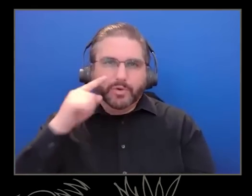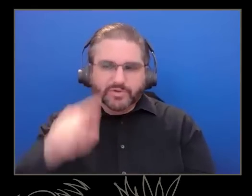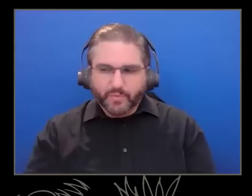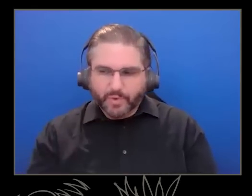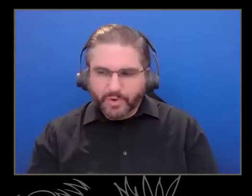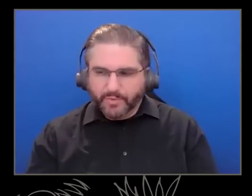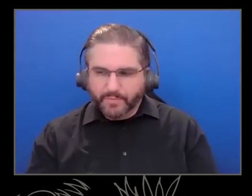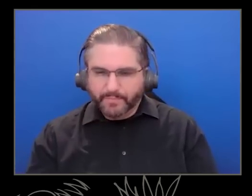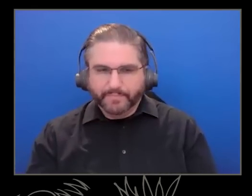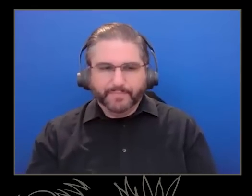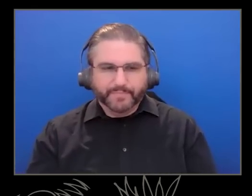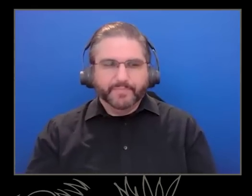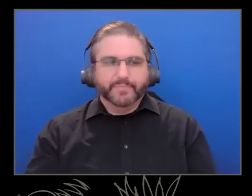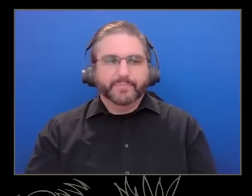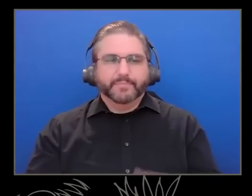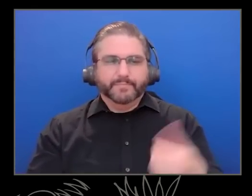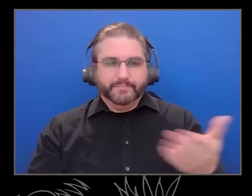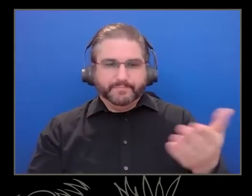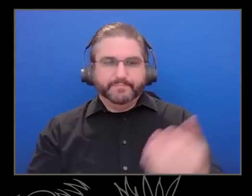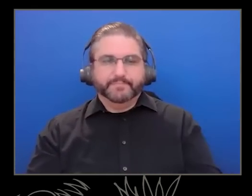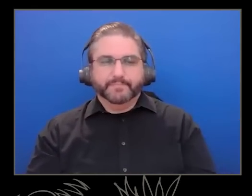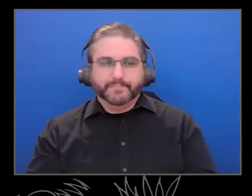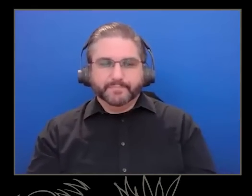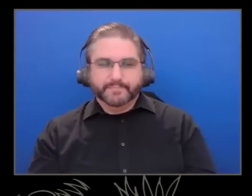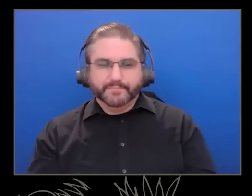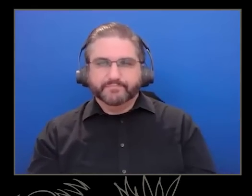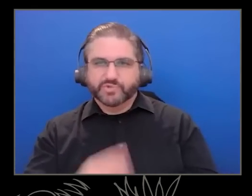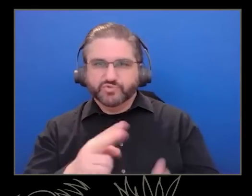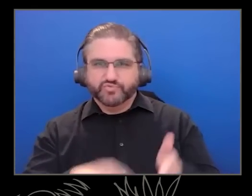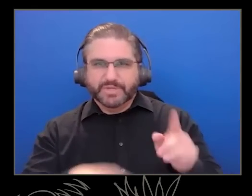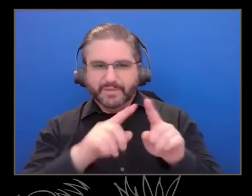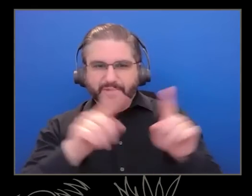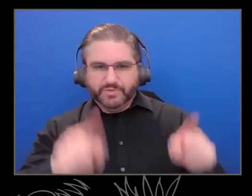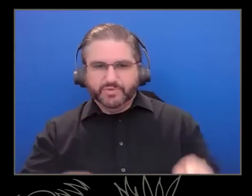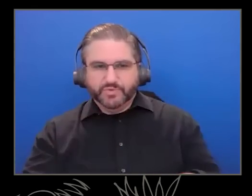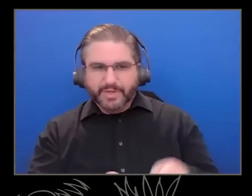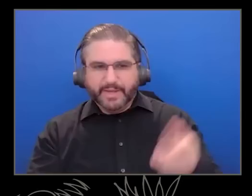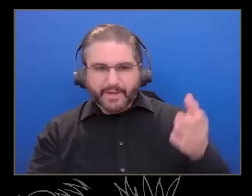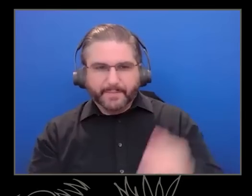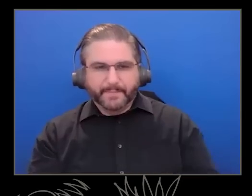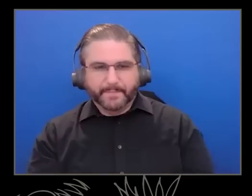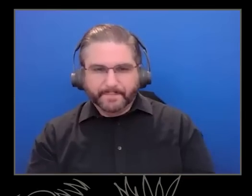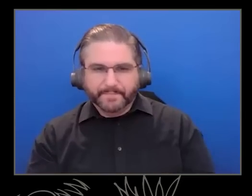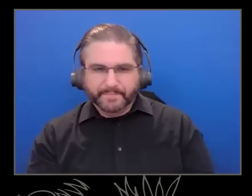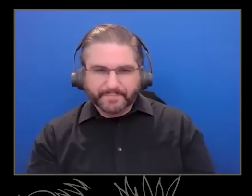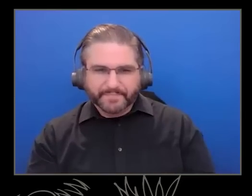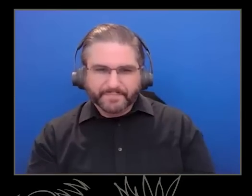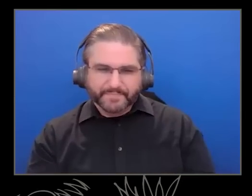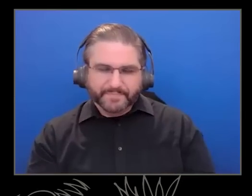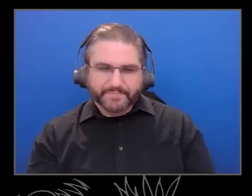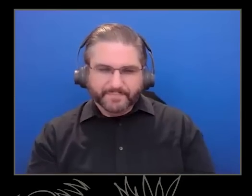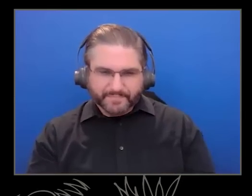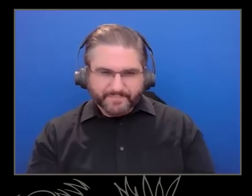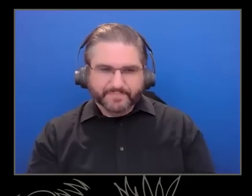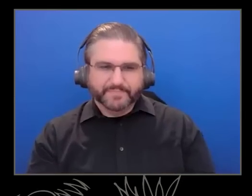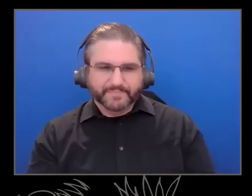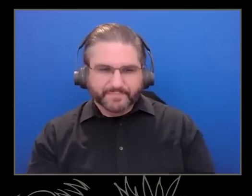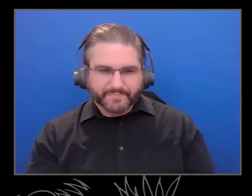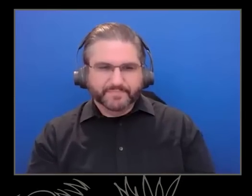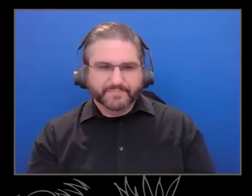Treating errors as values with the result type, whether with an implementation like never throw or a simple discriminated union, will make your code